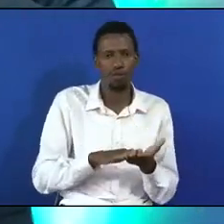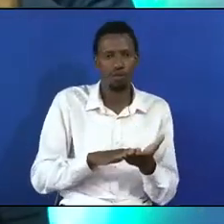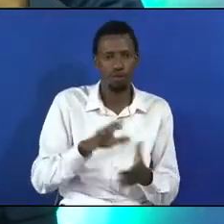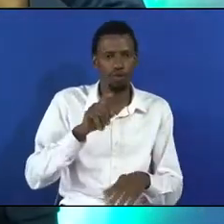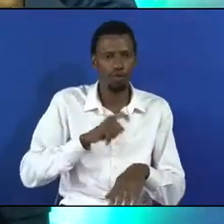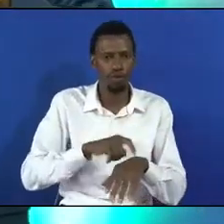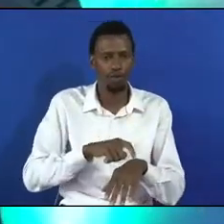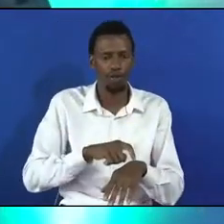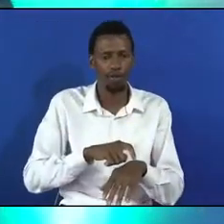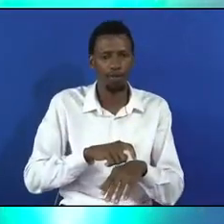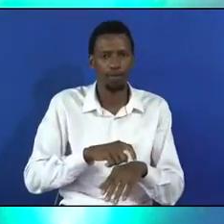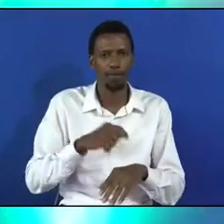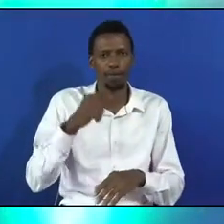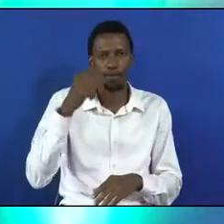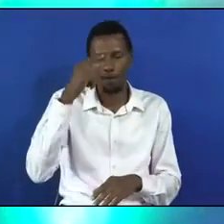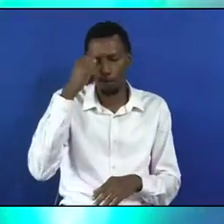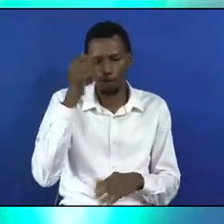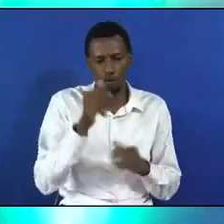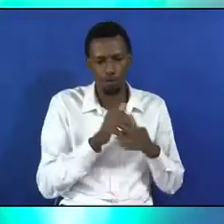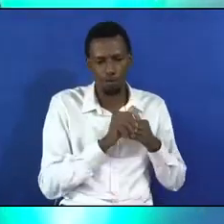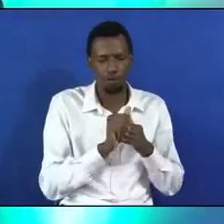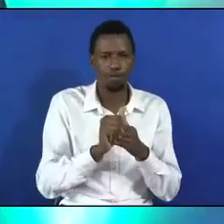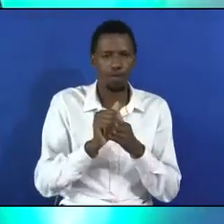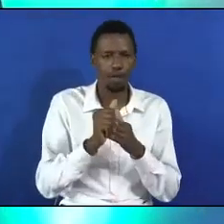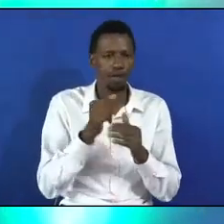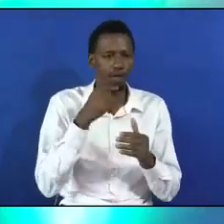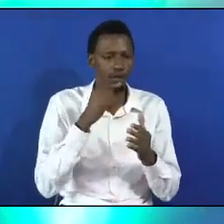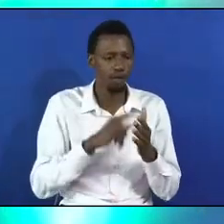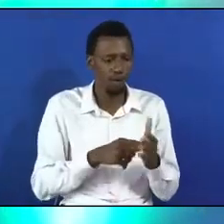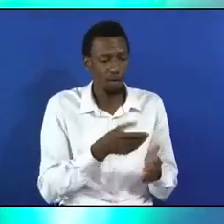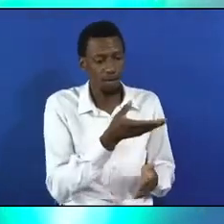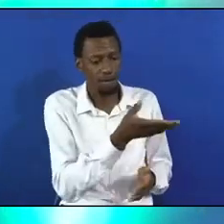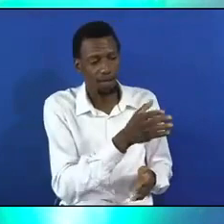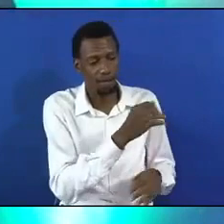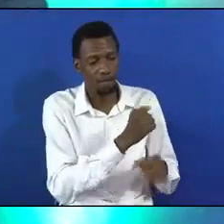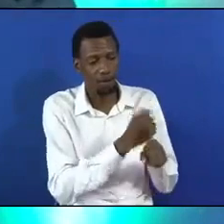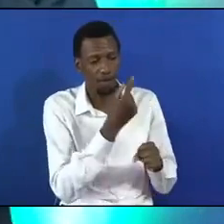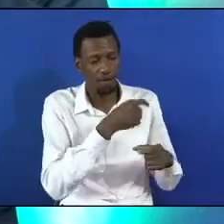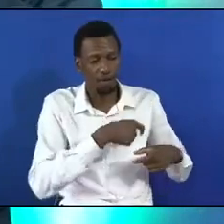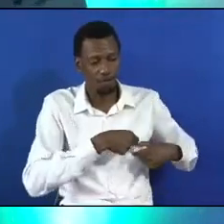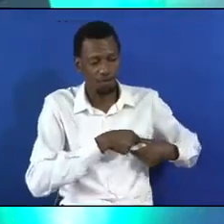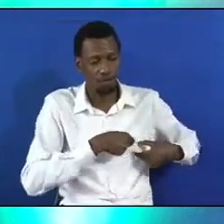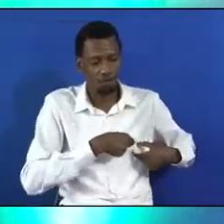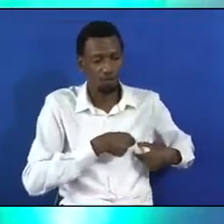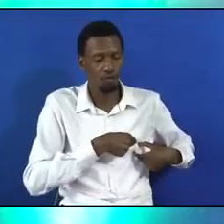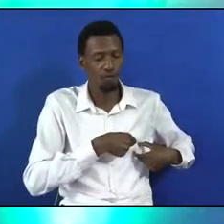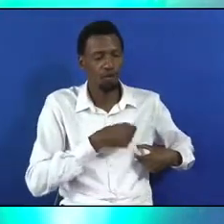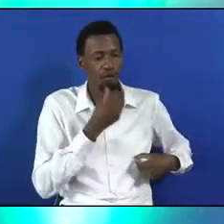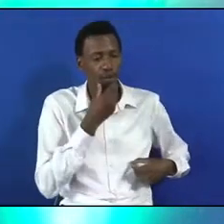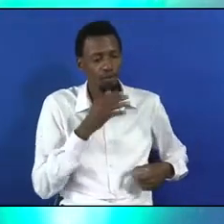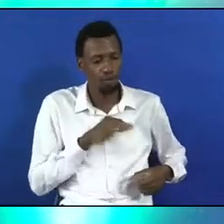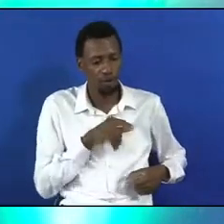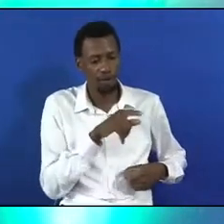time, because of the leadership, we say that is the work of the deaconate, that is the work of elders. But